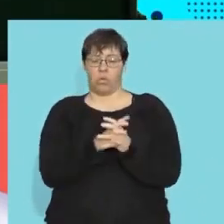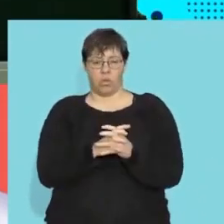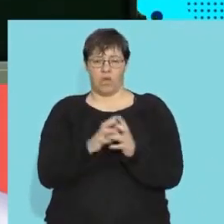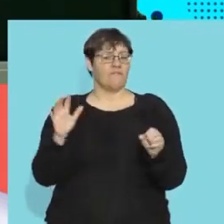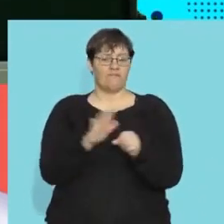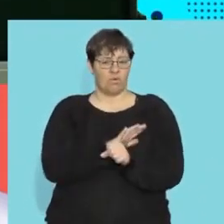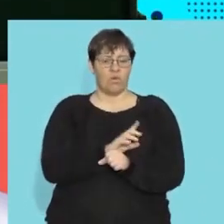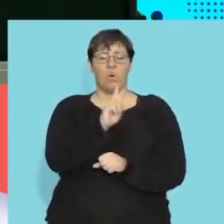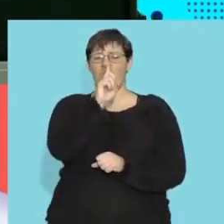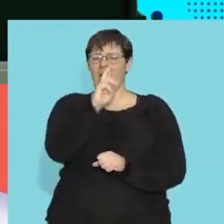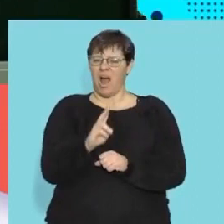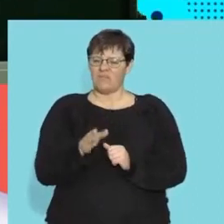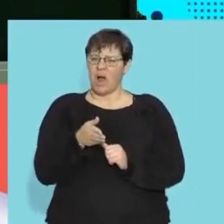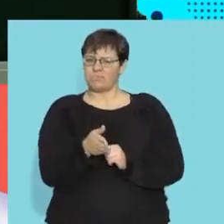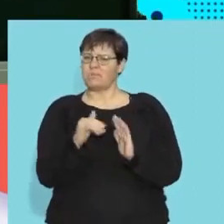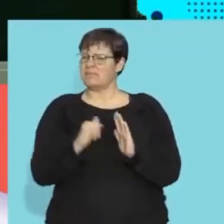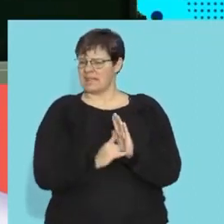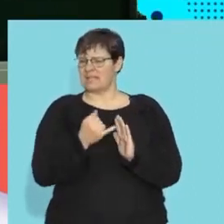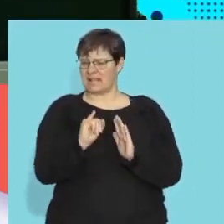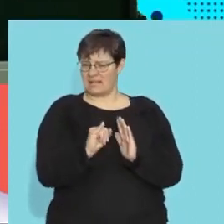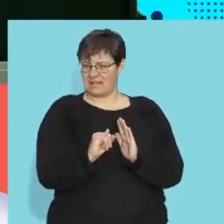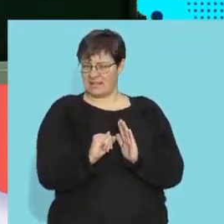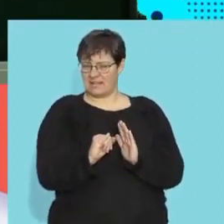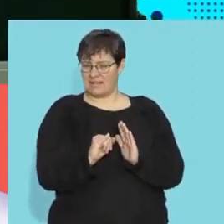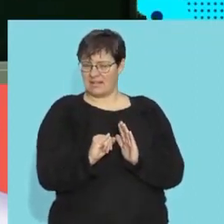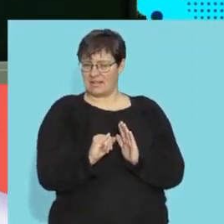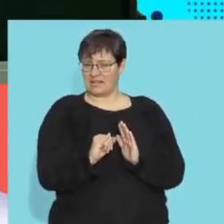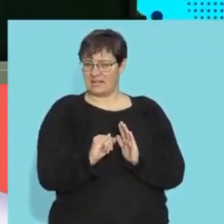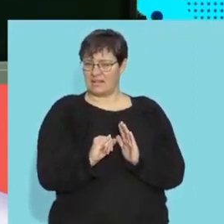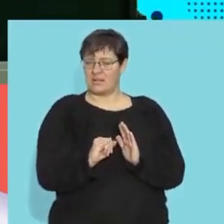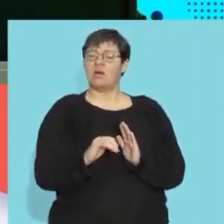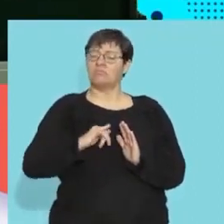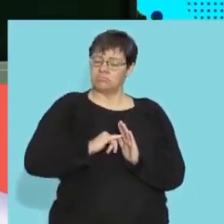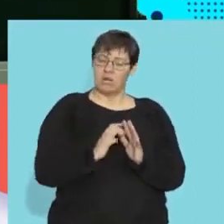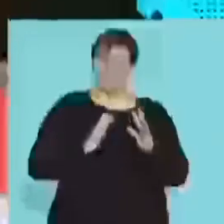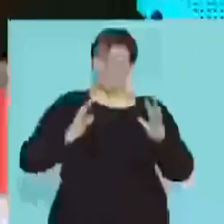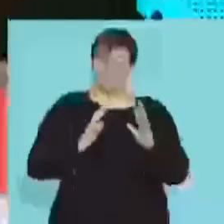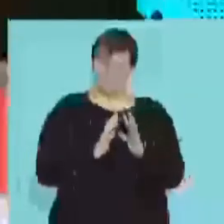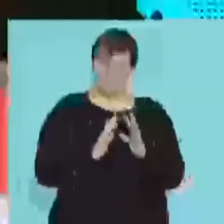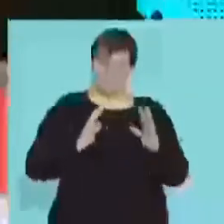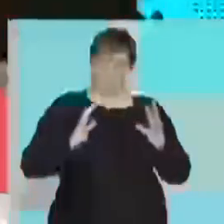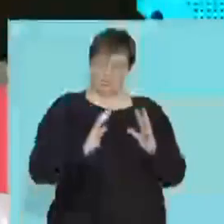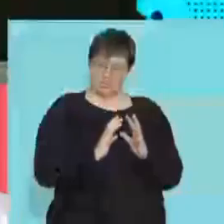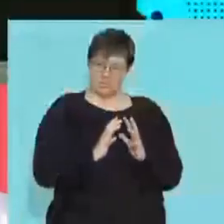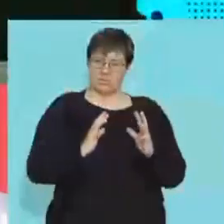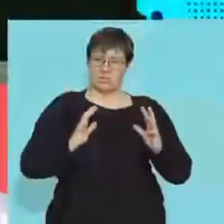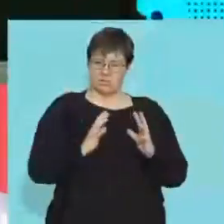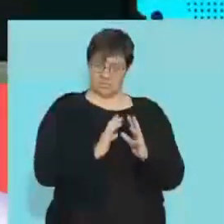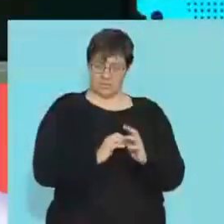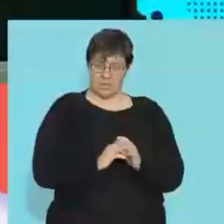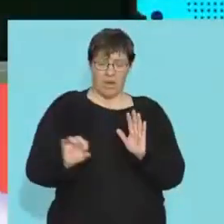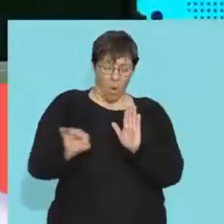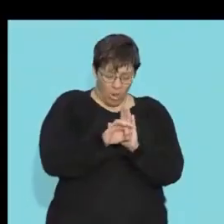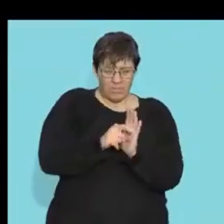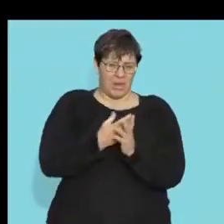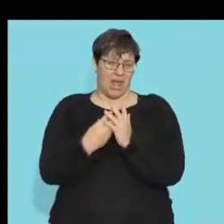don't totally deflate and then inflate. There's this residual volume with the lungs being